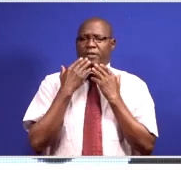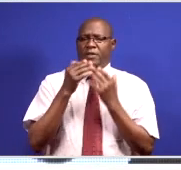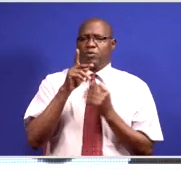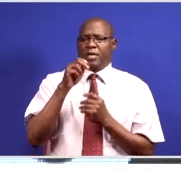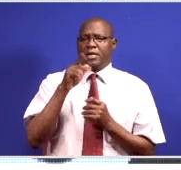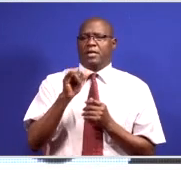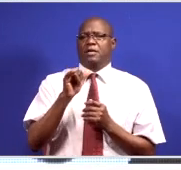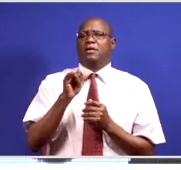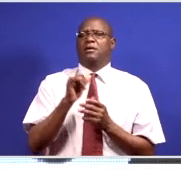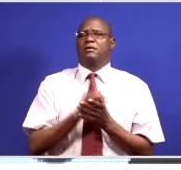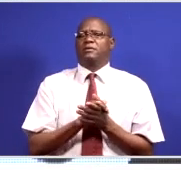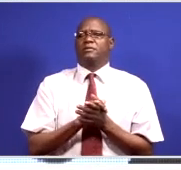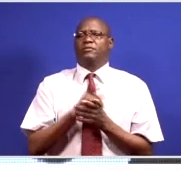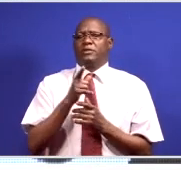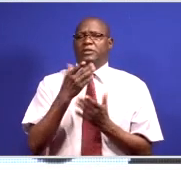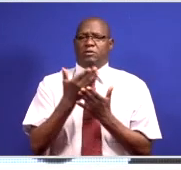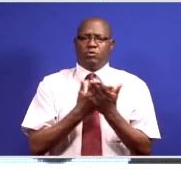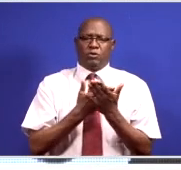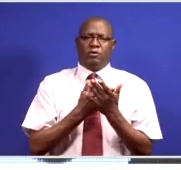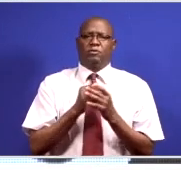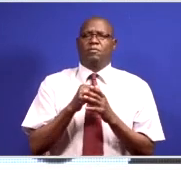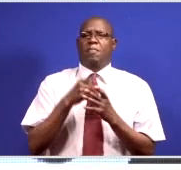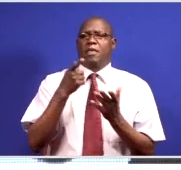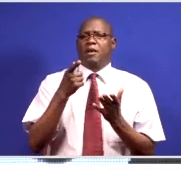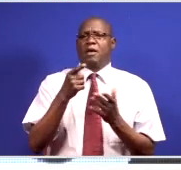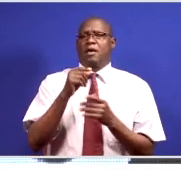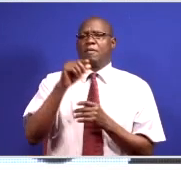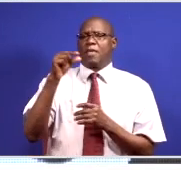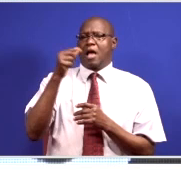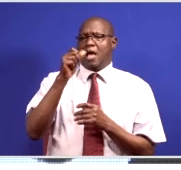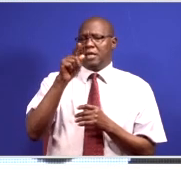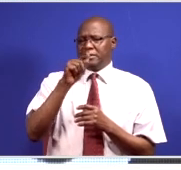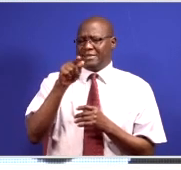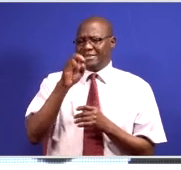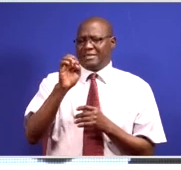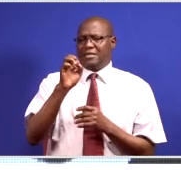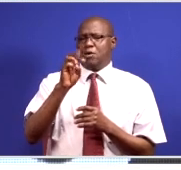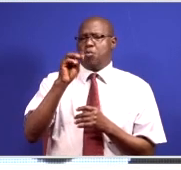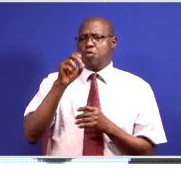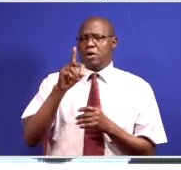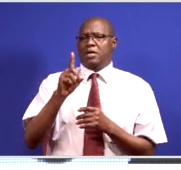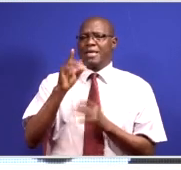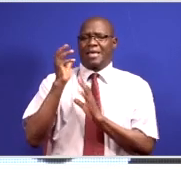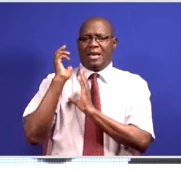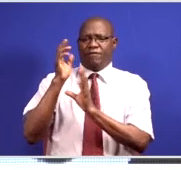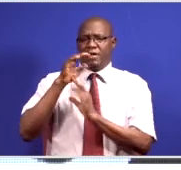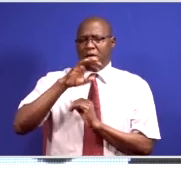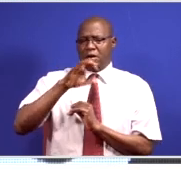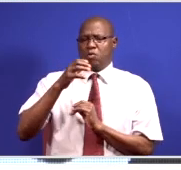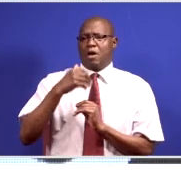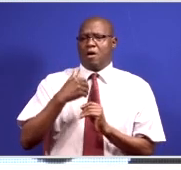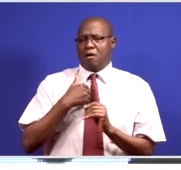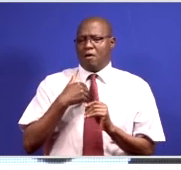Still in matters to do with the drought, the ravaging drought in Ganze Ward in Ganze Sub County in Kilifi County has threatened to